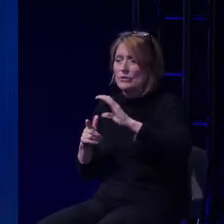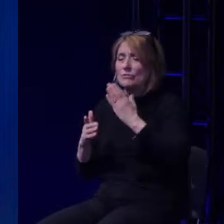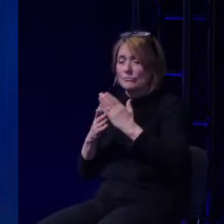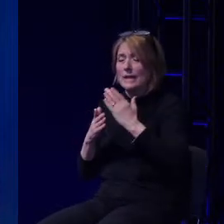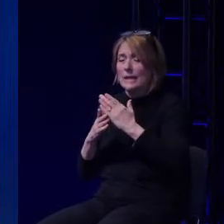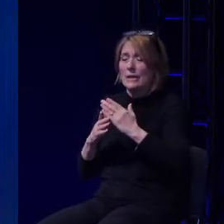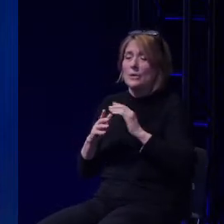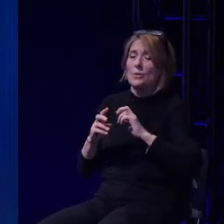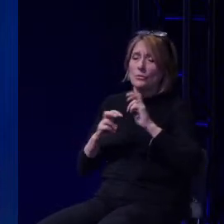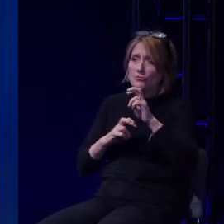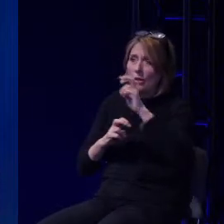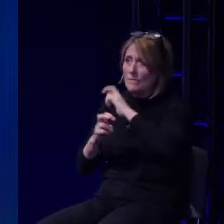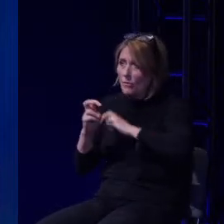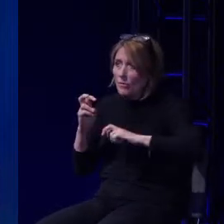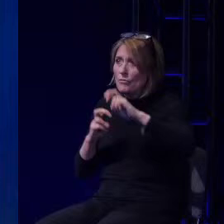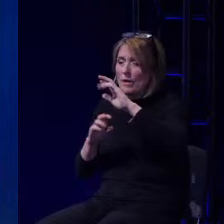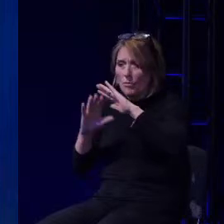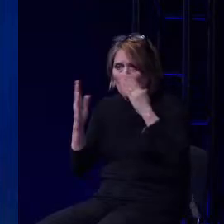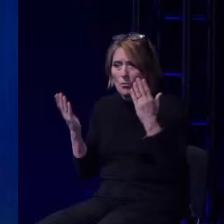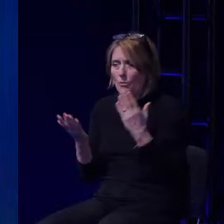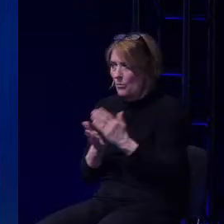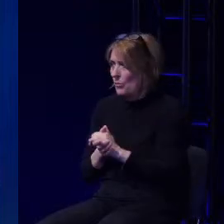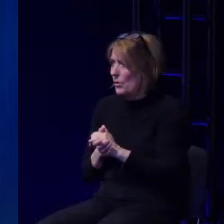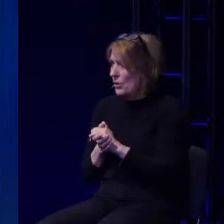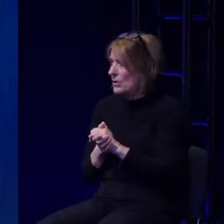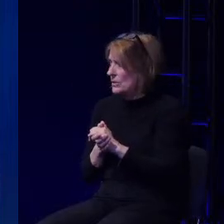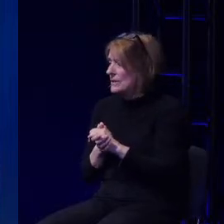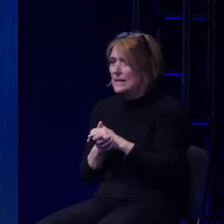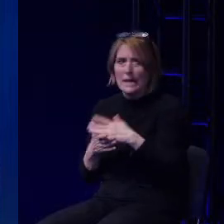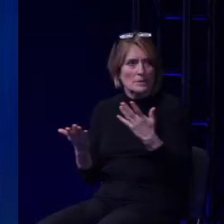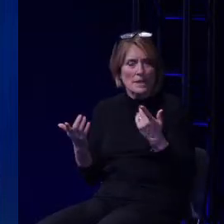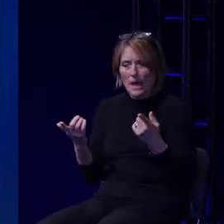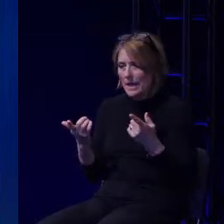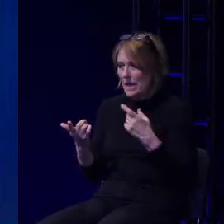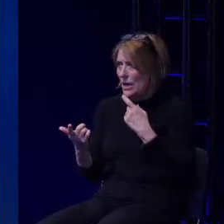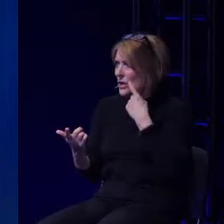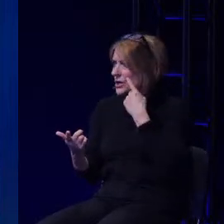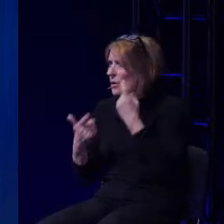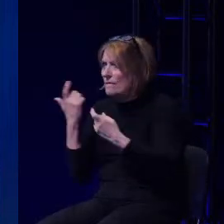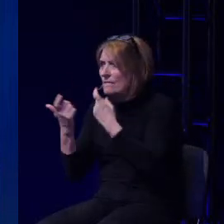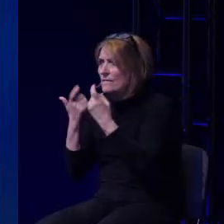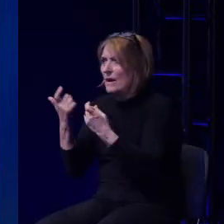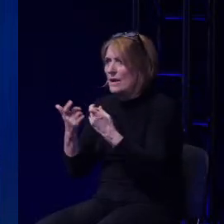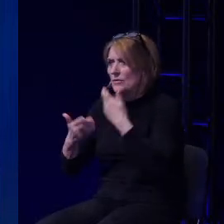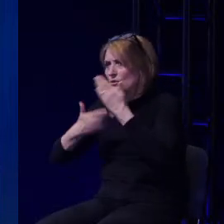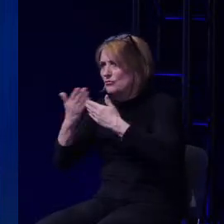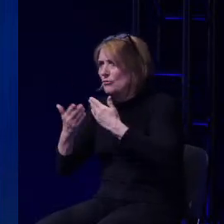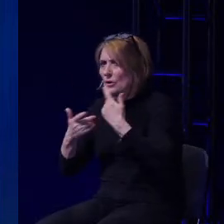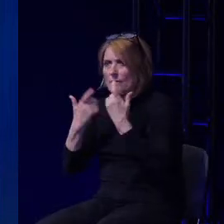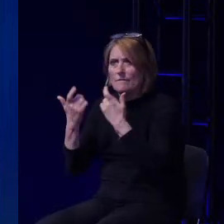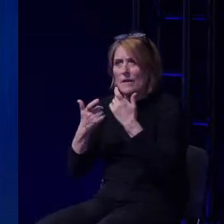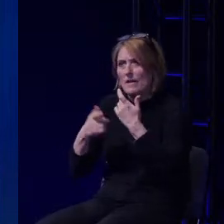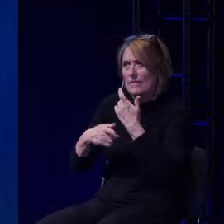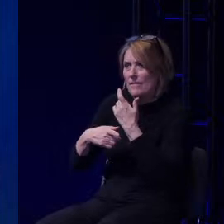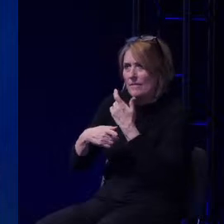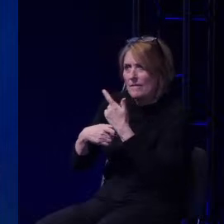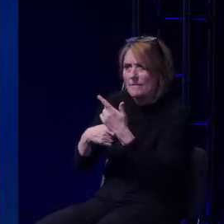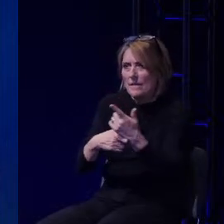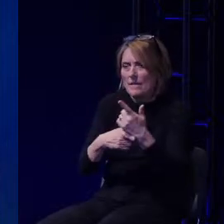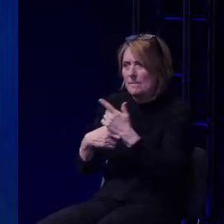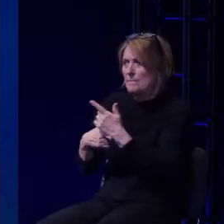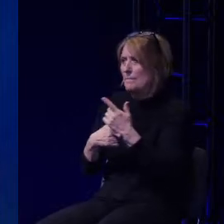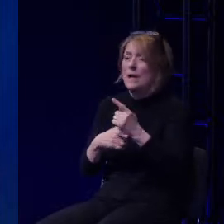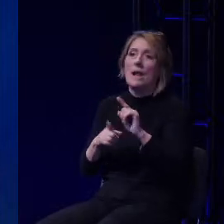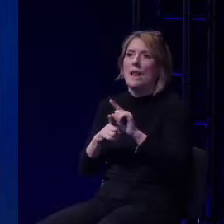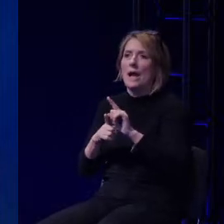world. And it was always to go and find a film. Go and find the story. Go here and look for the story. Whether it was the Russian